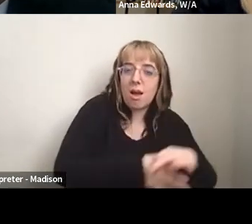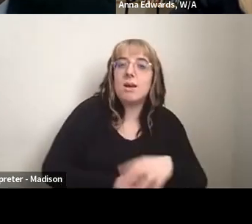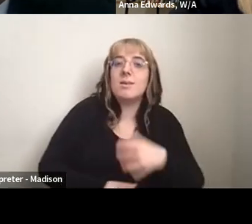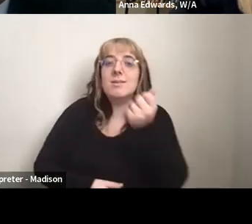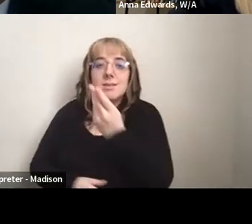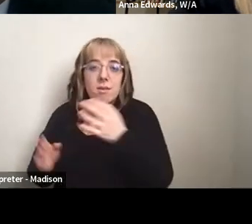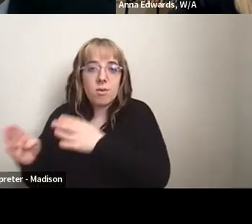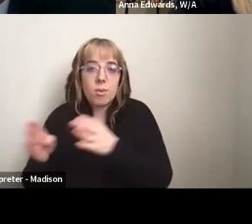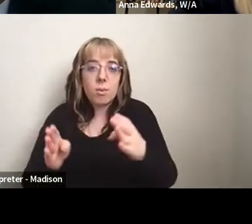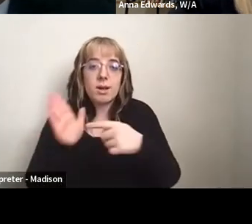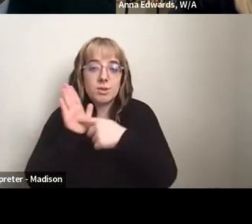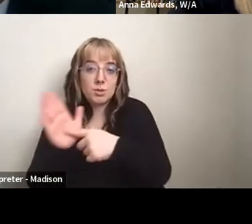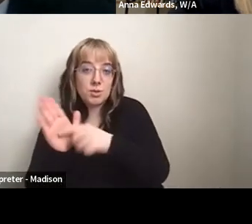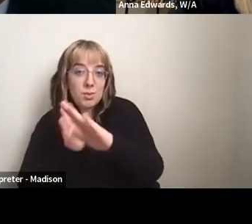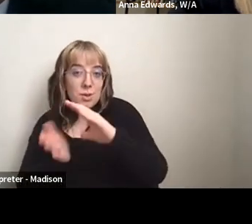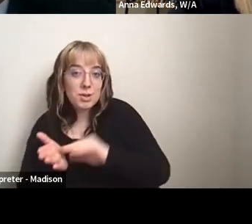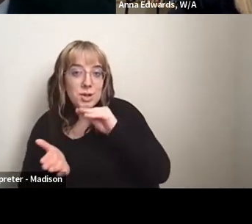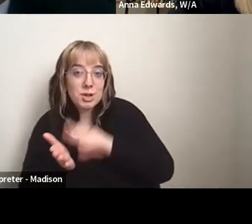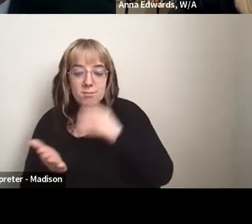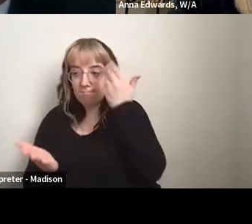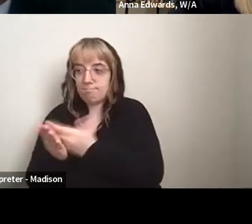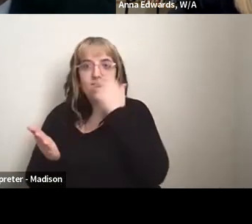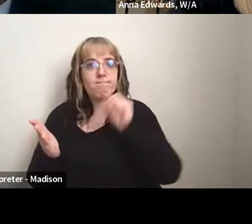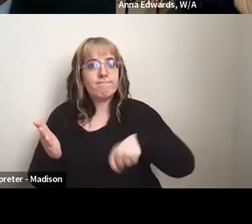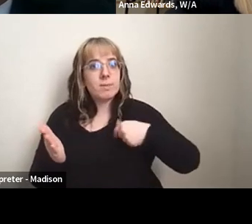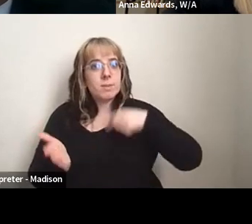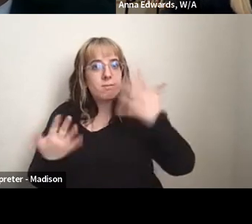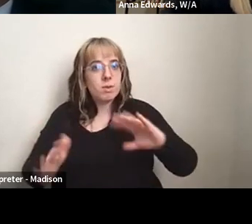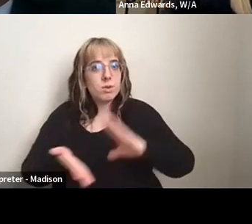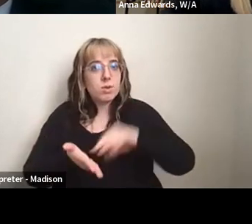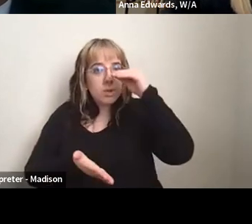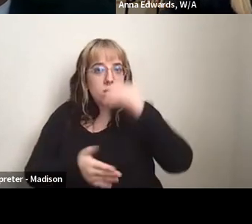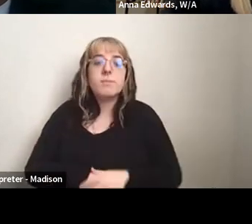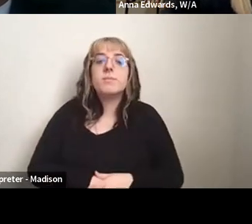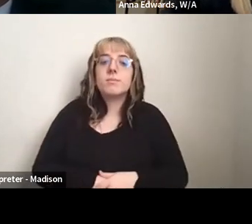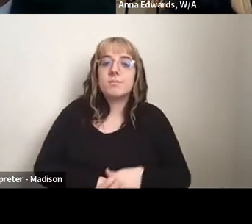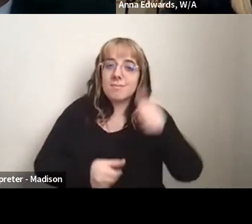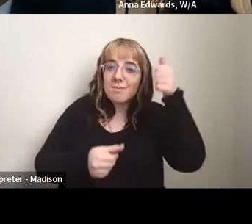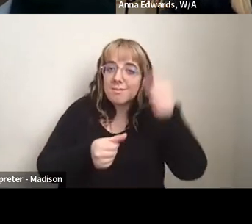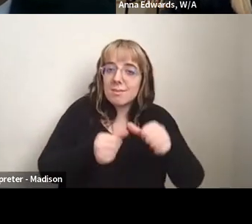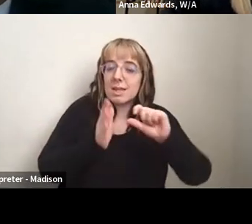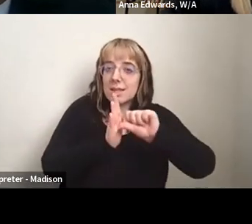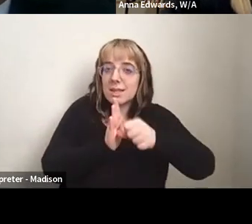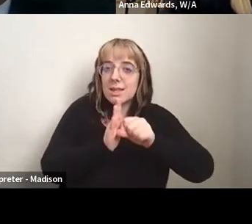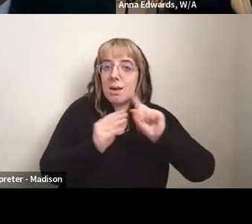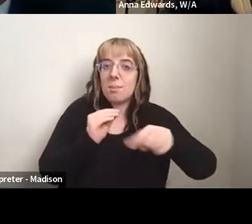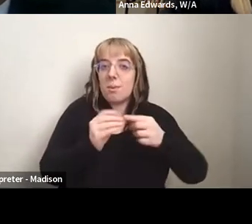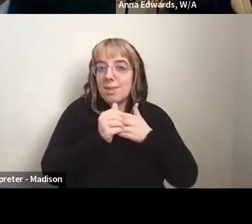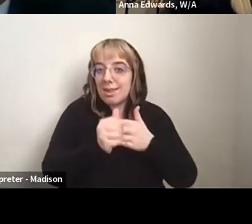to show their learning, but also remembering about our